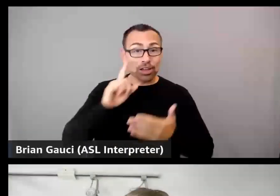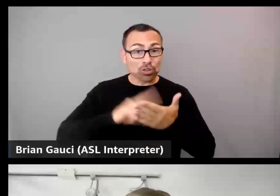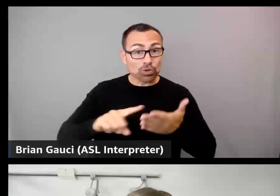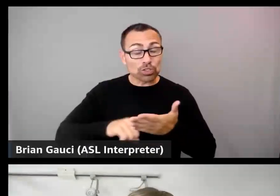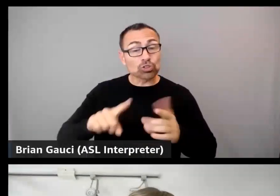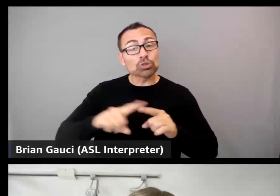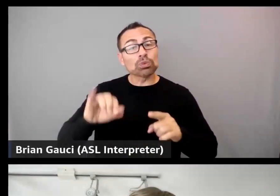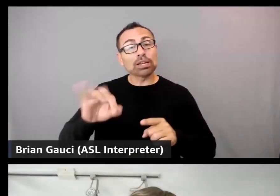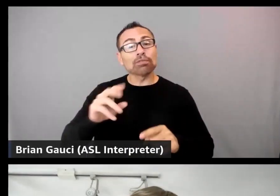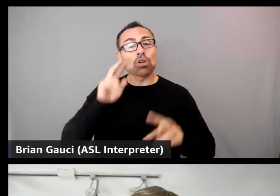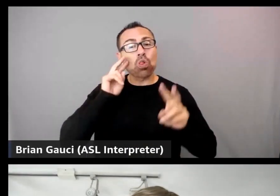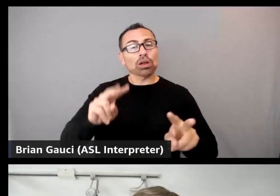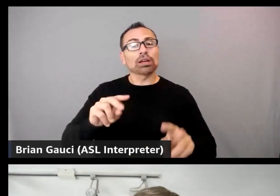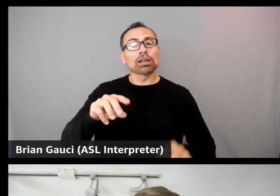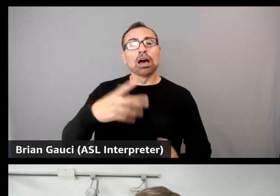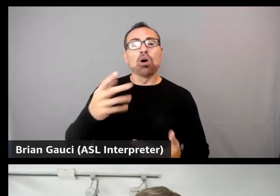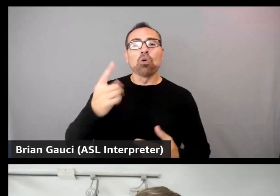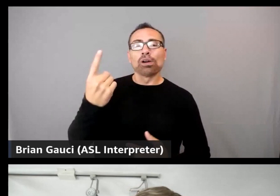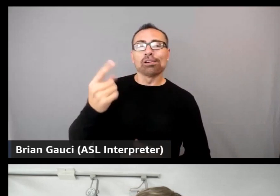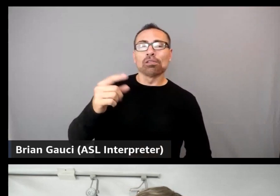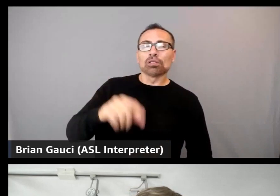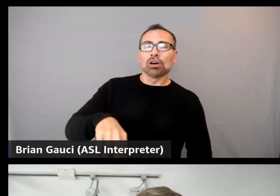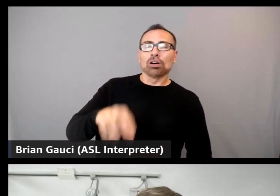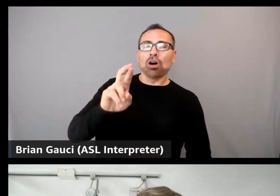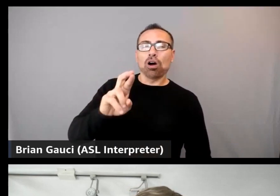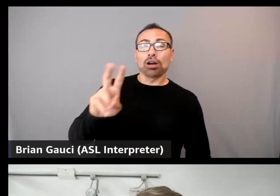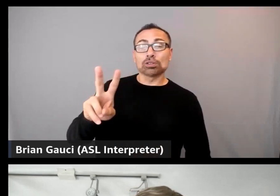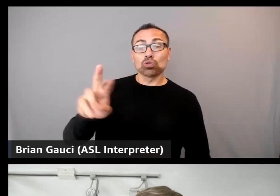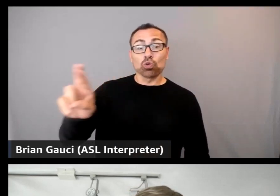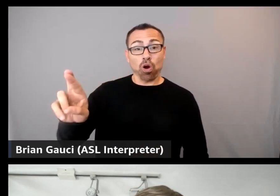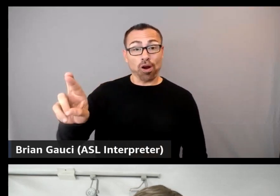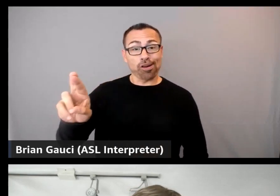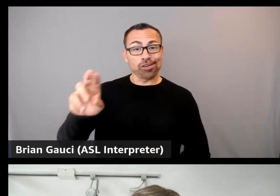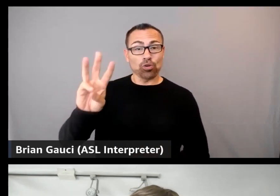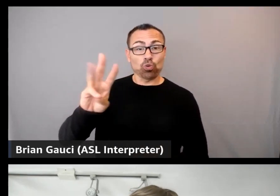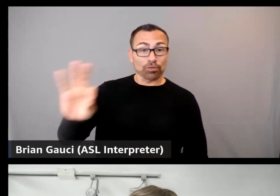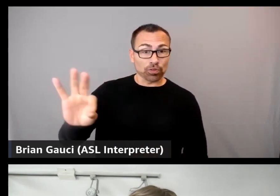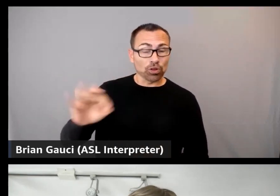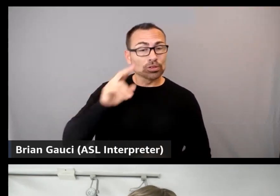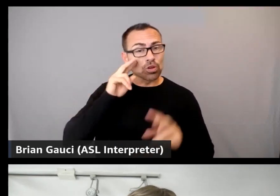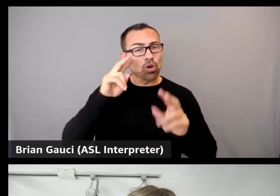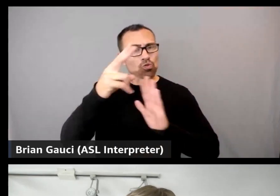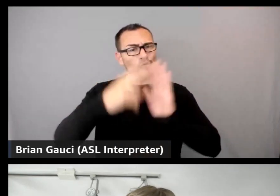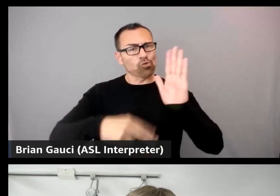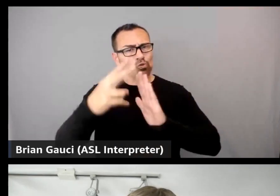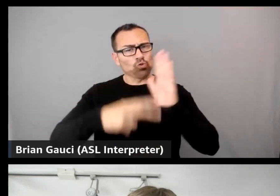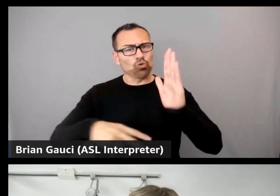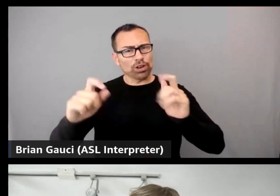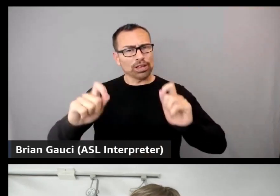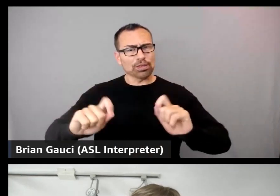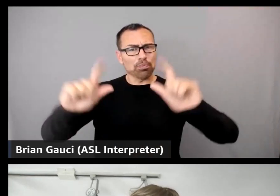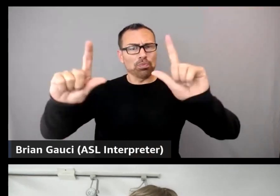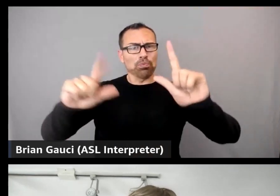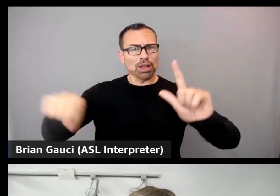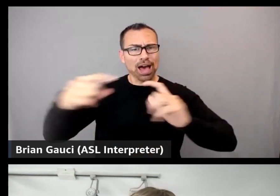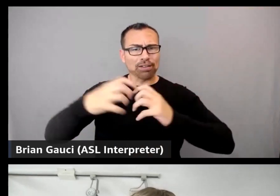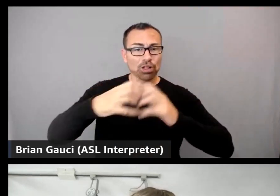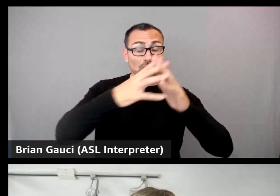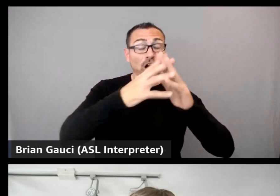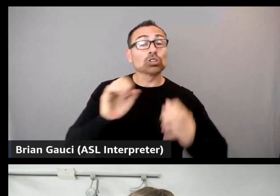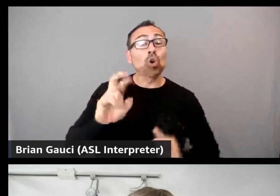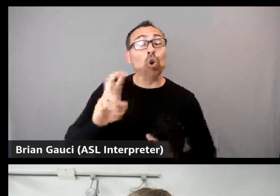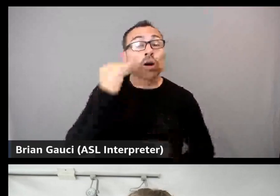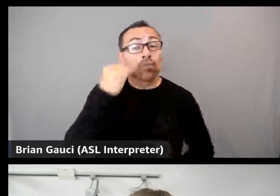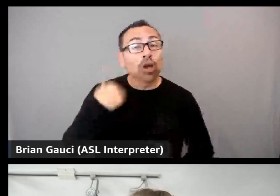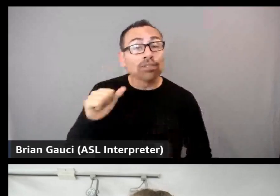workflows, definitely read the launch blog, right? And if you have an AWS account or, create an AWS account, you can